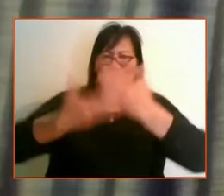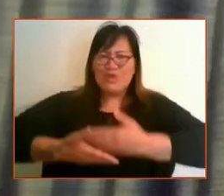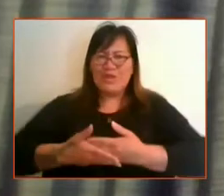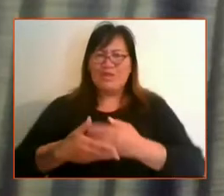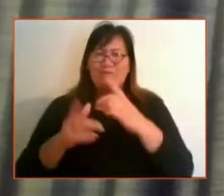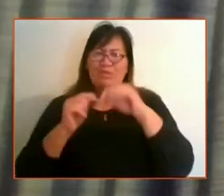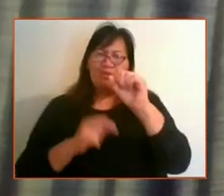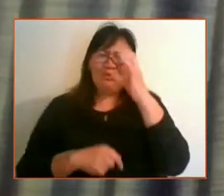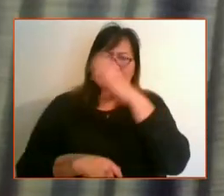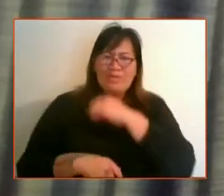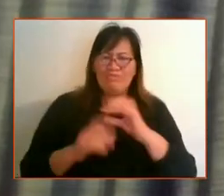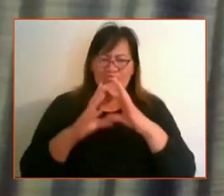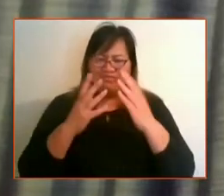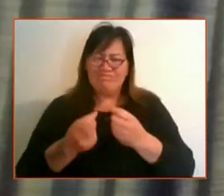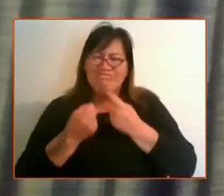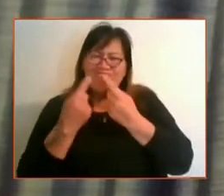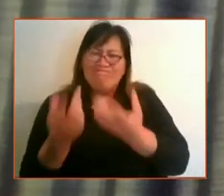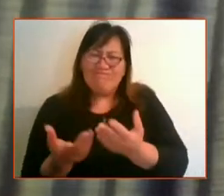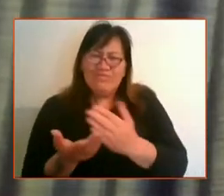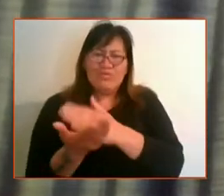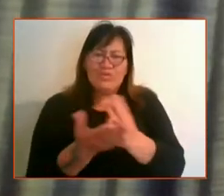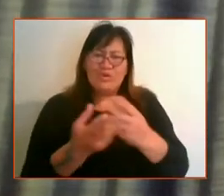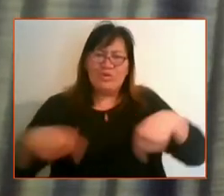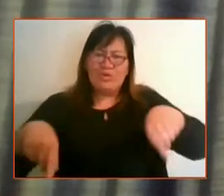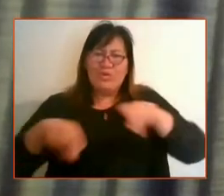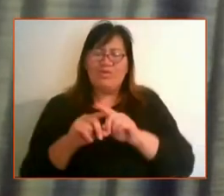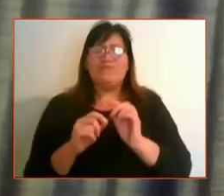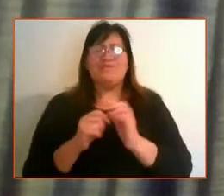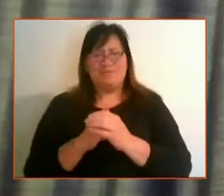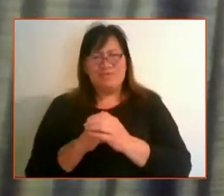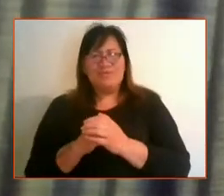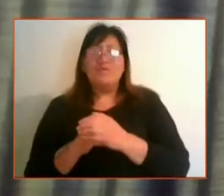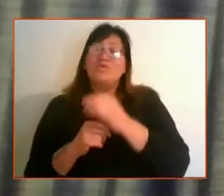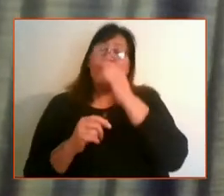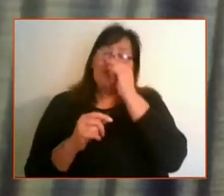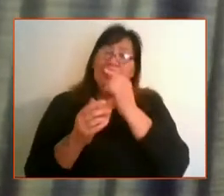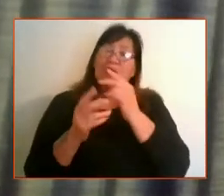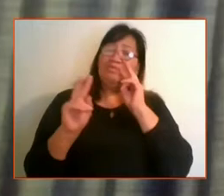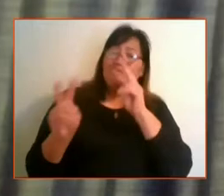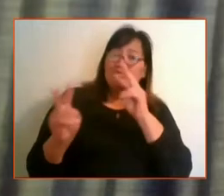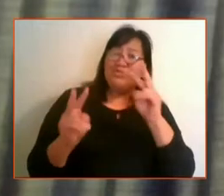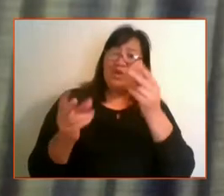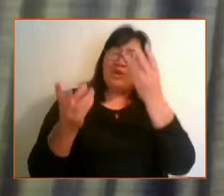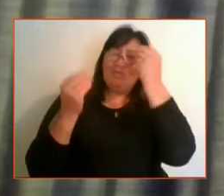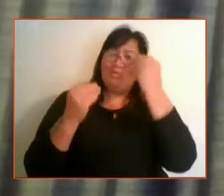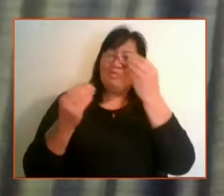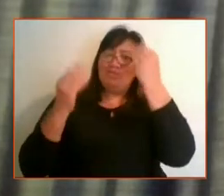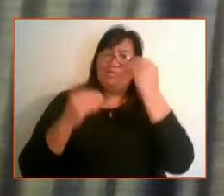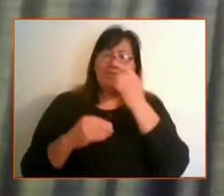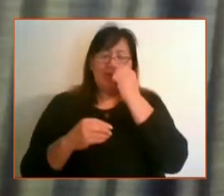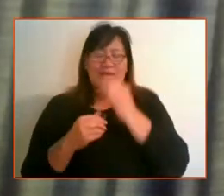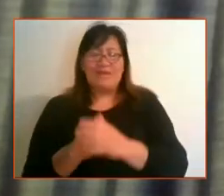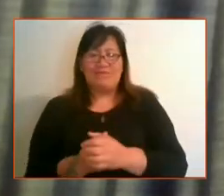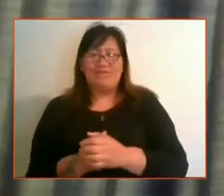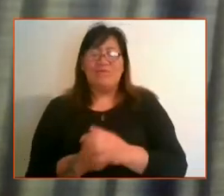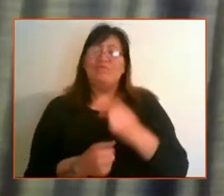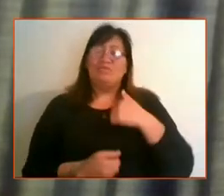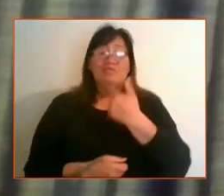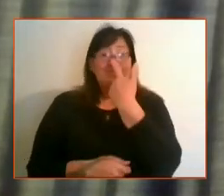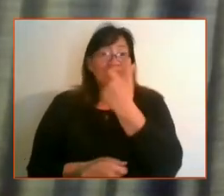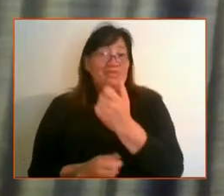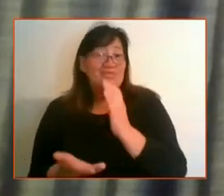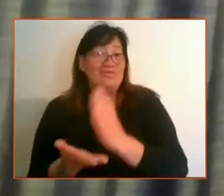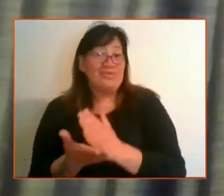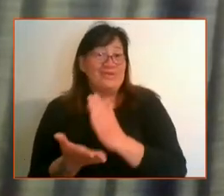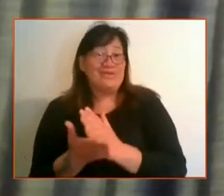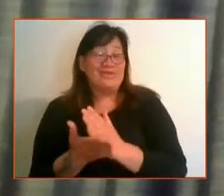ki Wainanui a tātou. Kia mana ai nā kōrero I taia e mātou te kapo atu. Tōku mātou te waimari e hei pai arahi